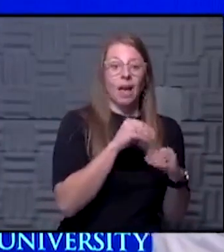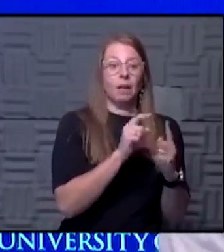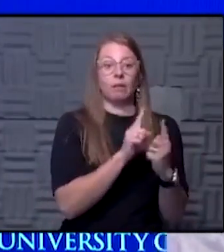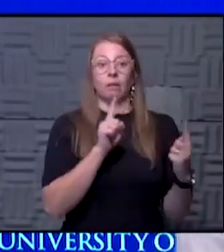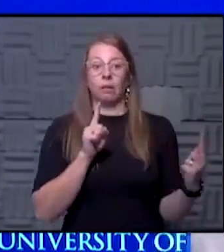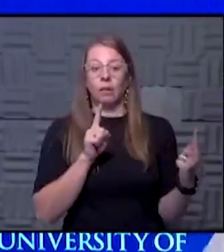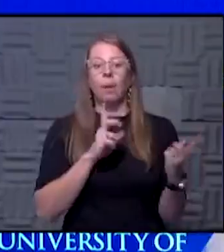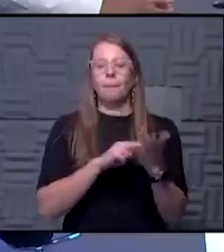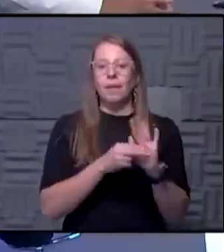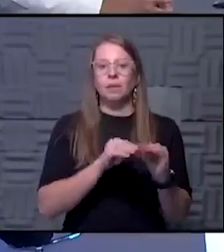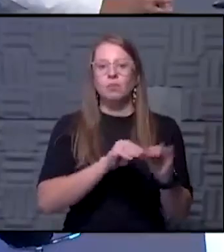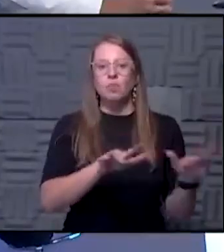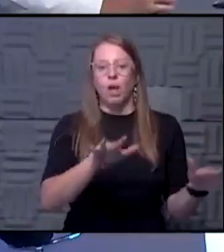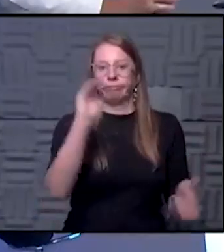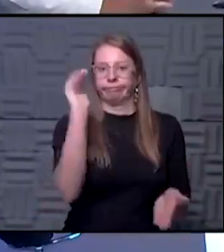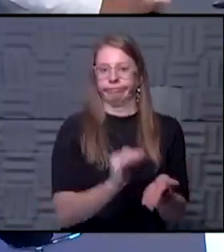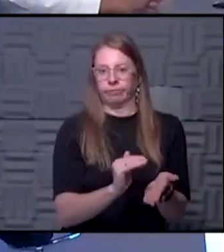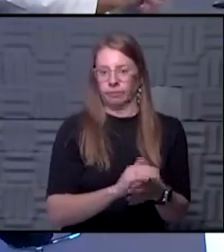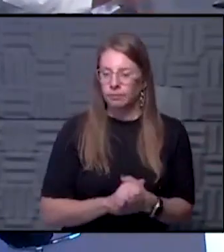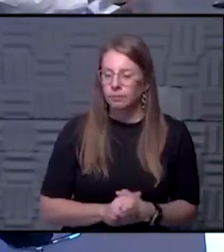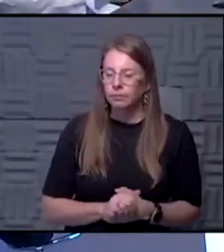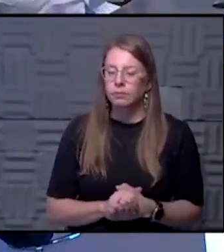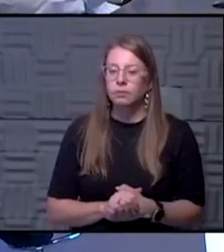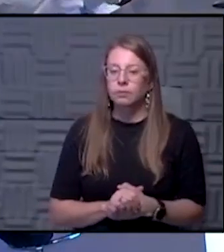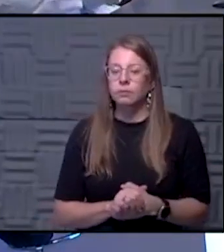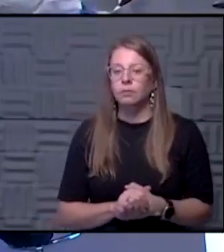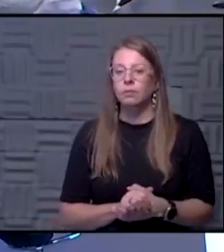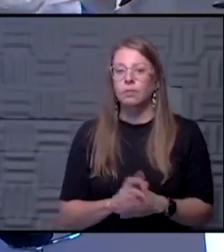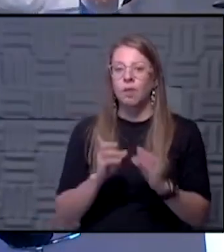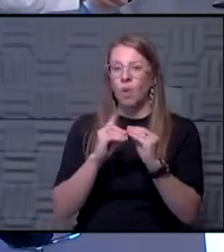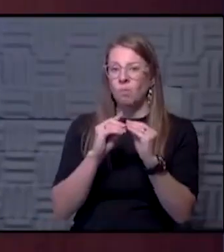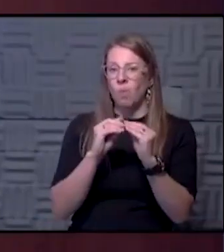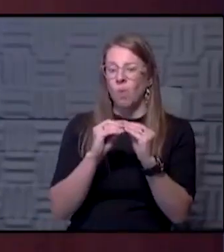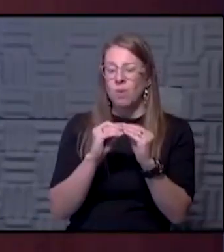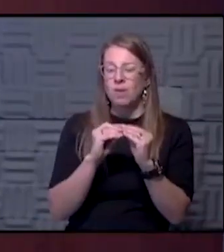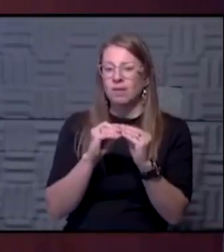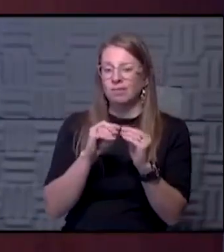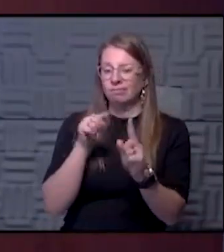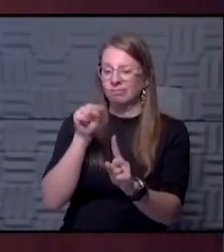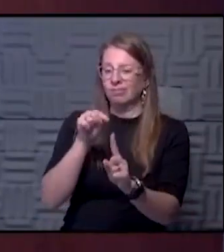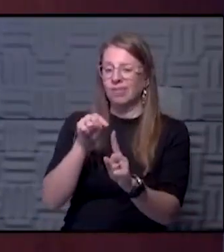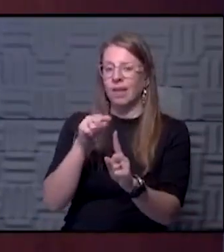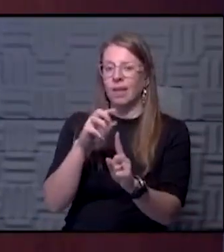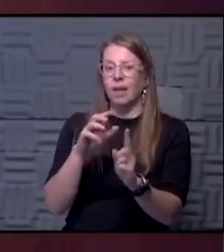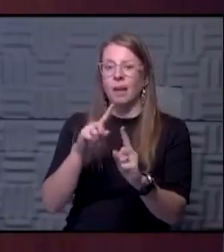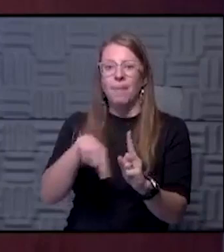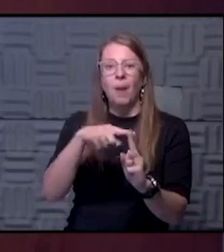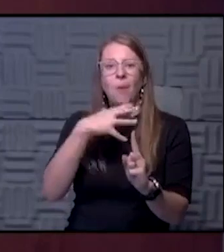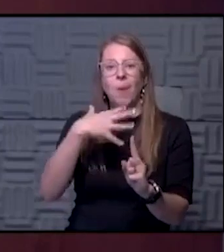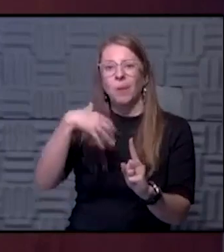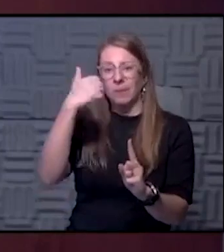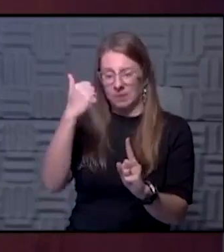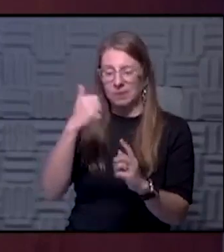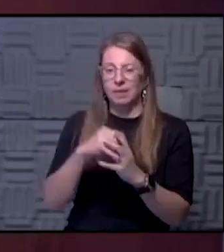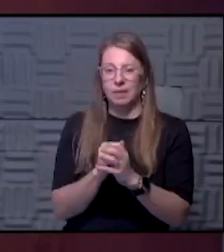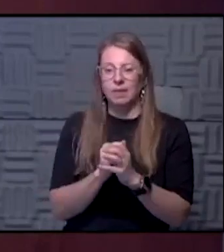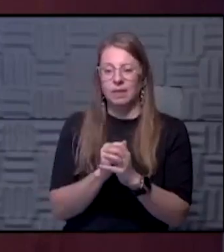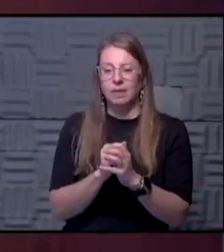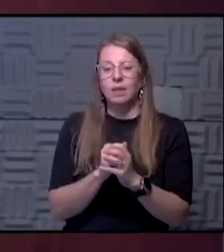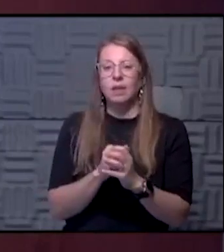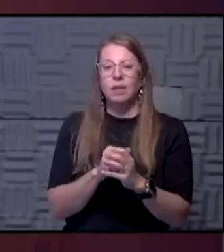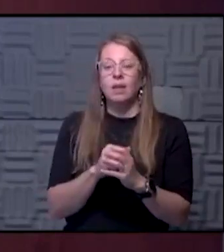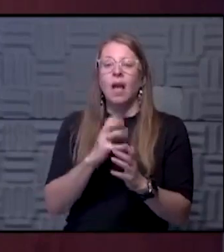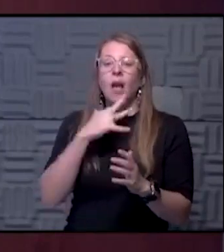you are to spread it. Now, the other point I want to bring out about the elderly is the elderly are almost all of our